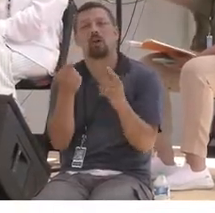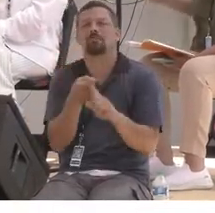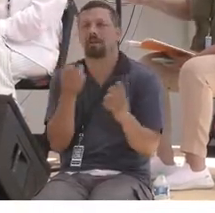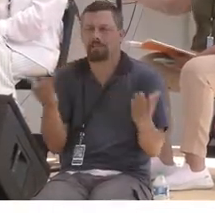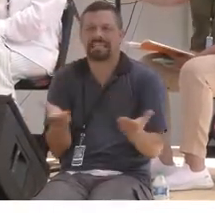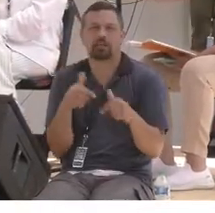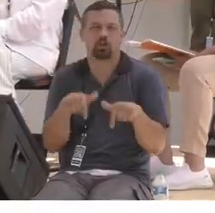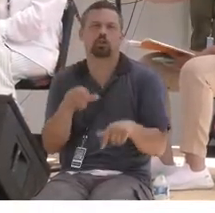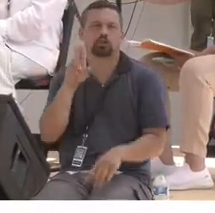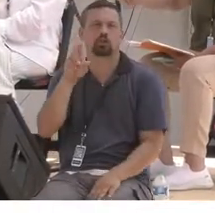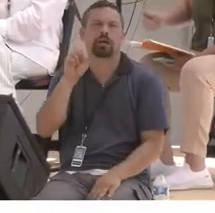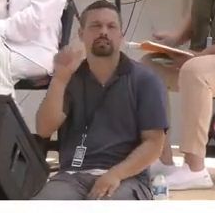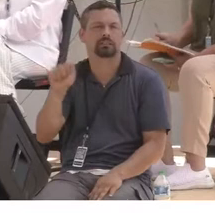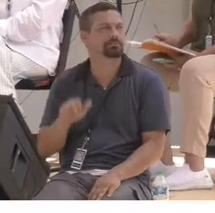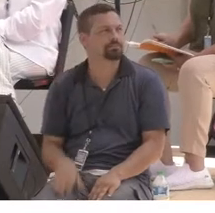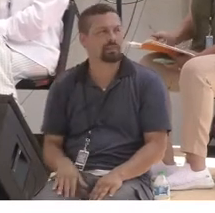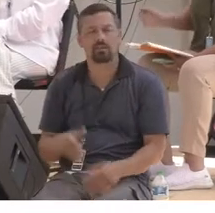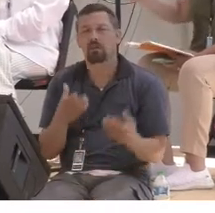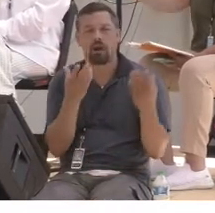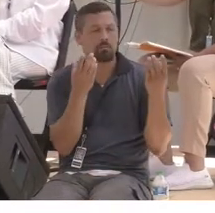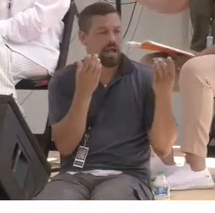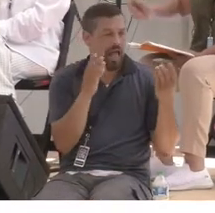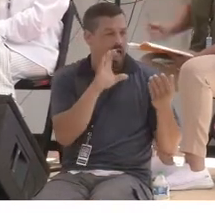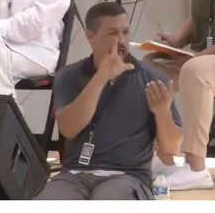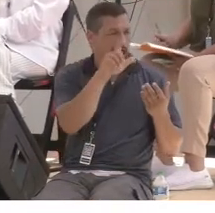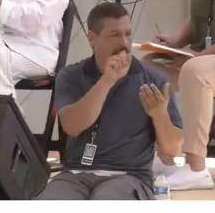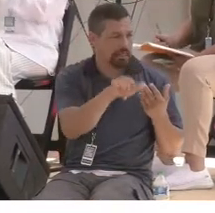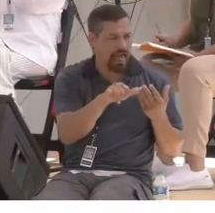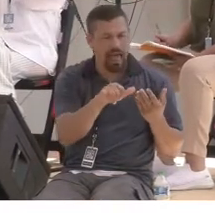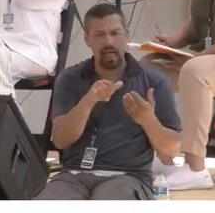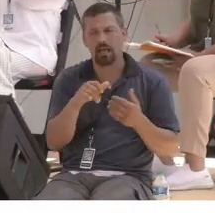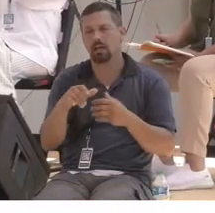from clay to carpets, Farshid, tell us a